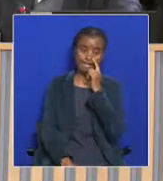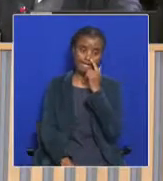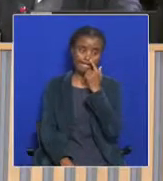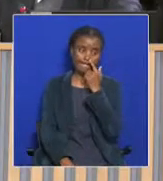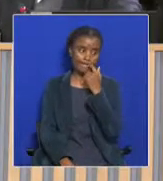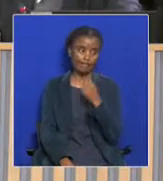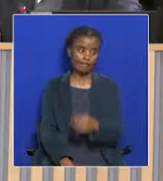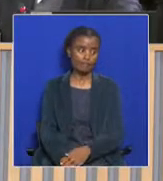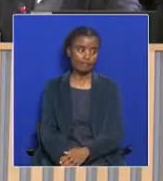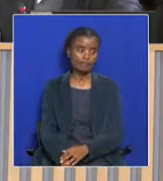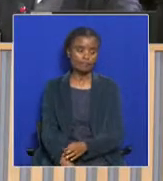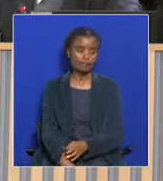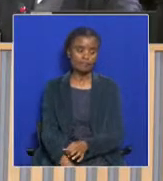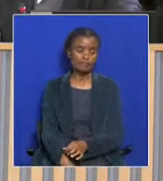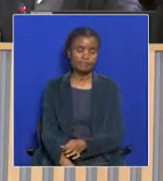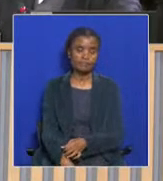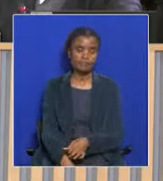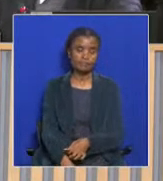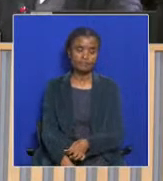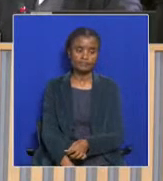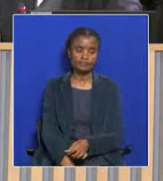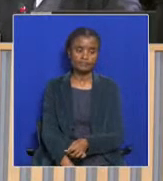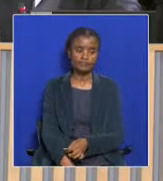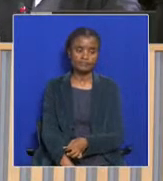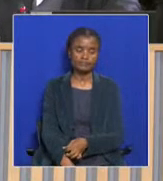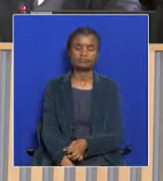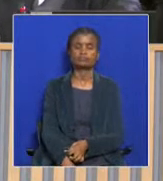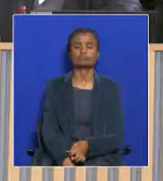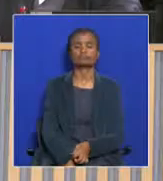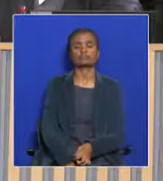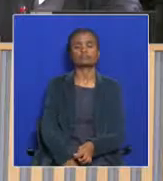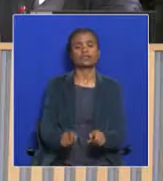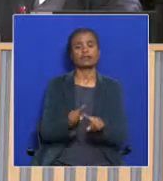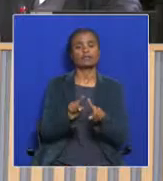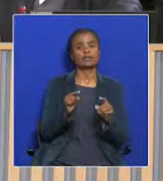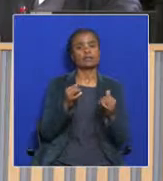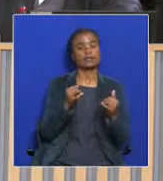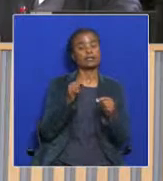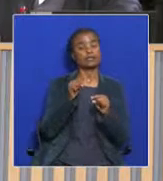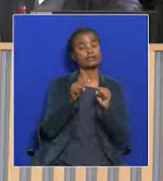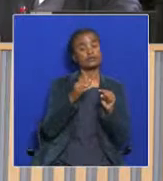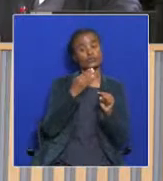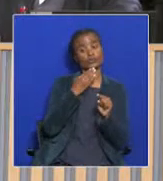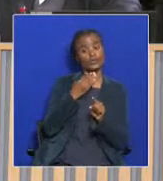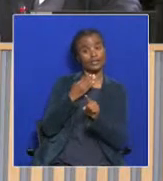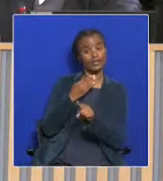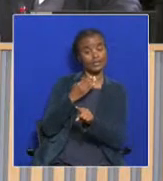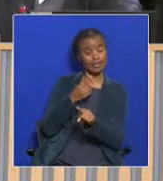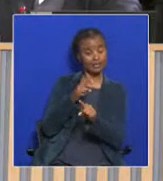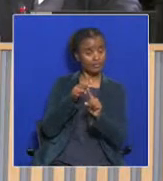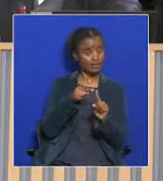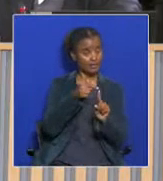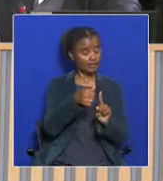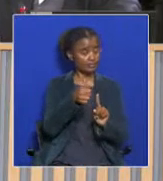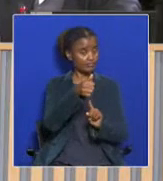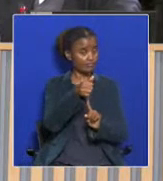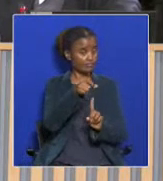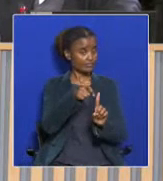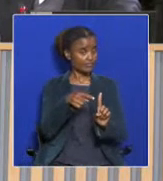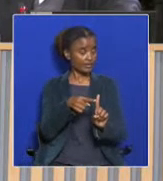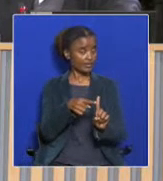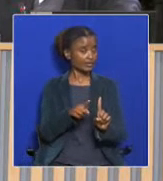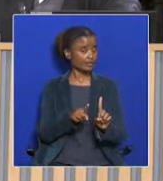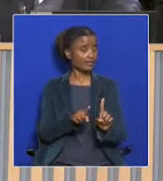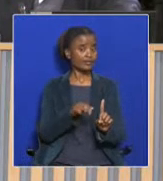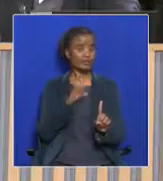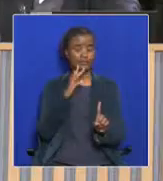But isn't this a criticism of her and not of the colonel? The fact that she doesn't have independent records.